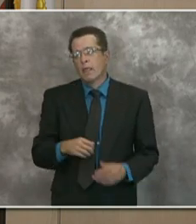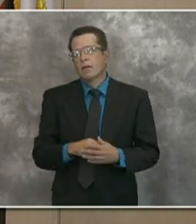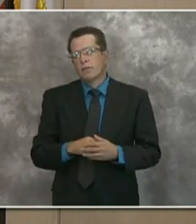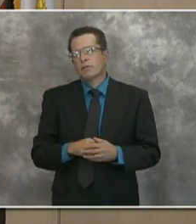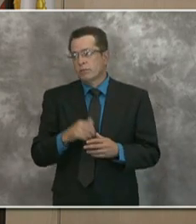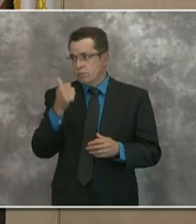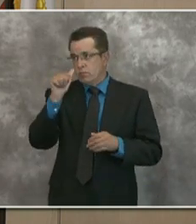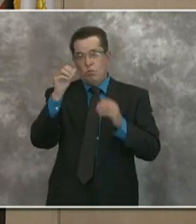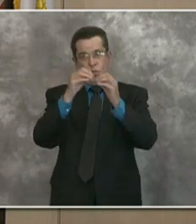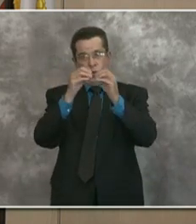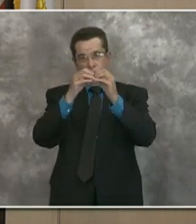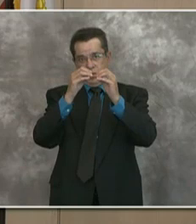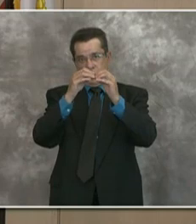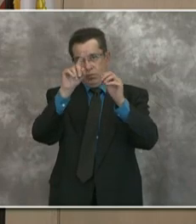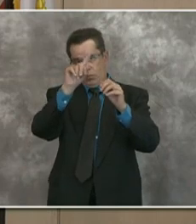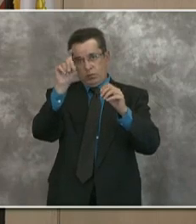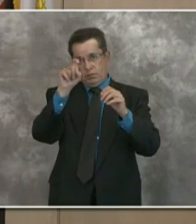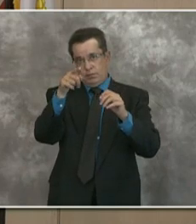Any other questions?